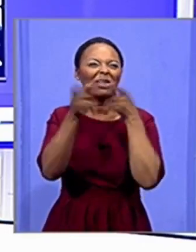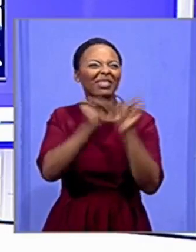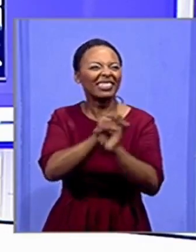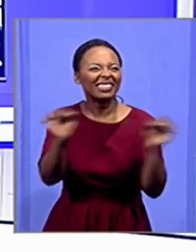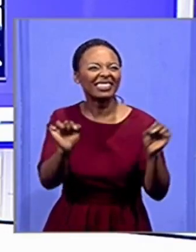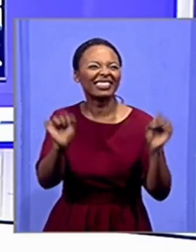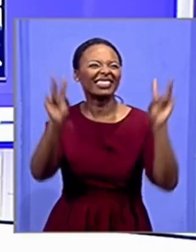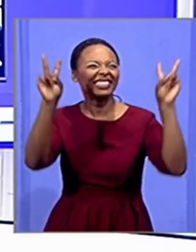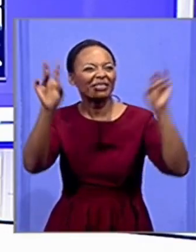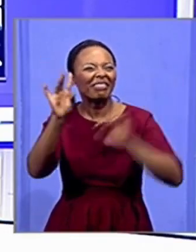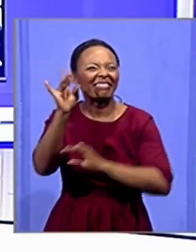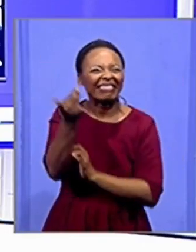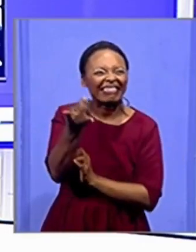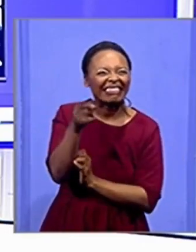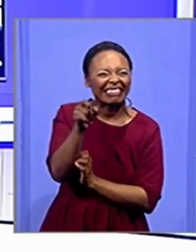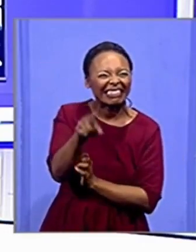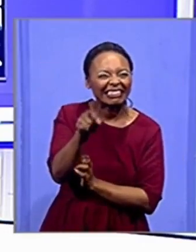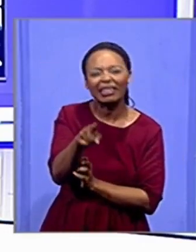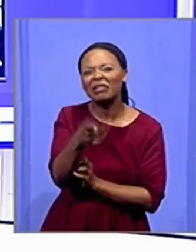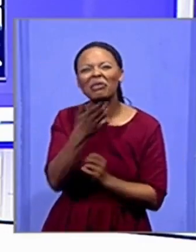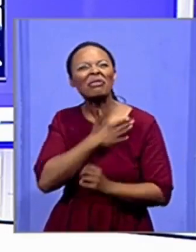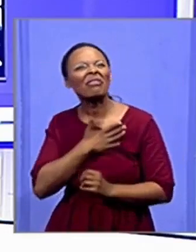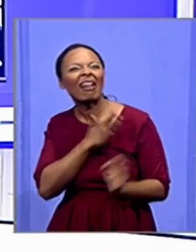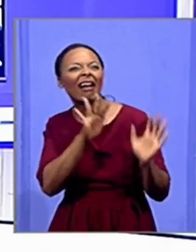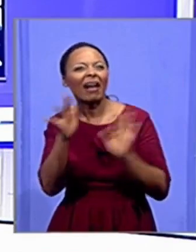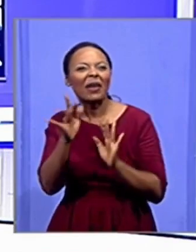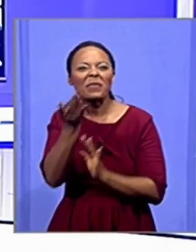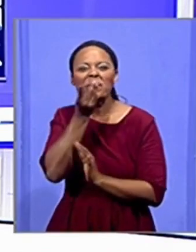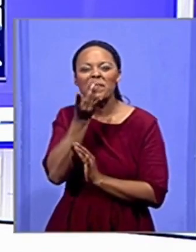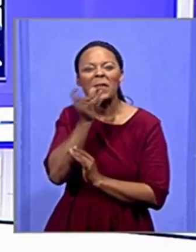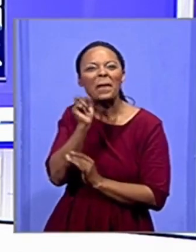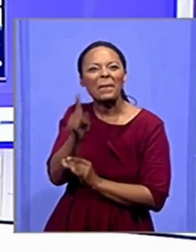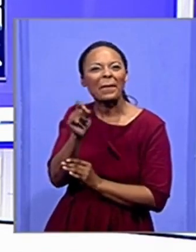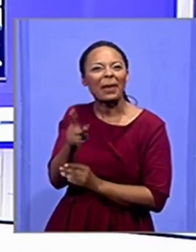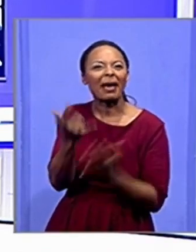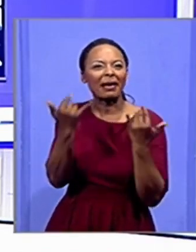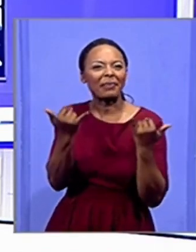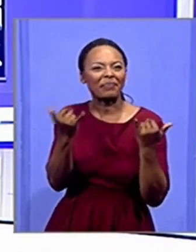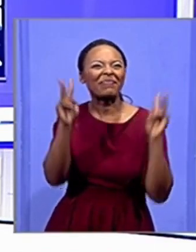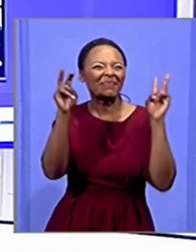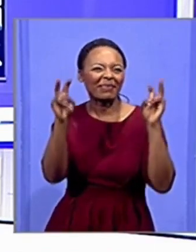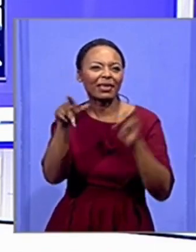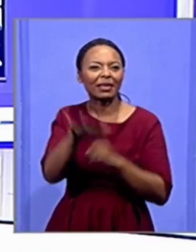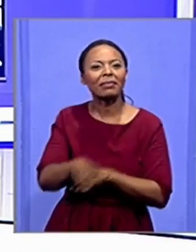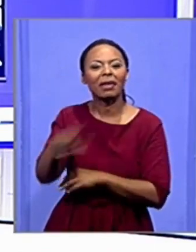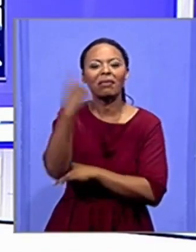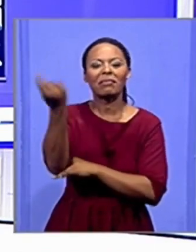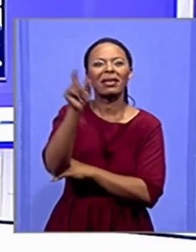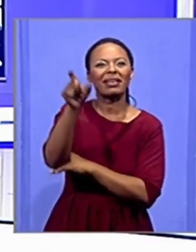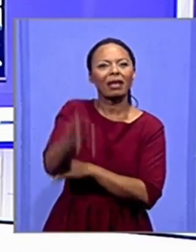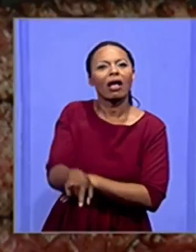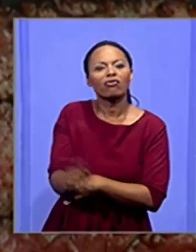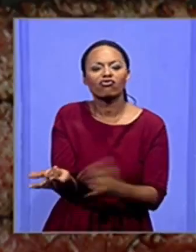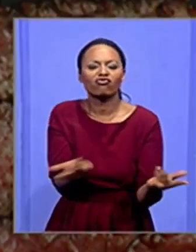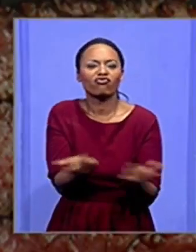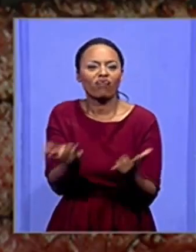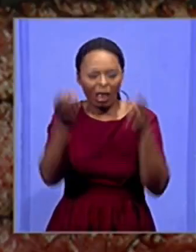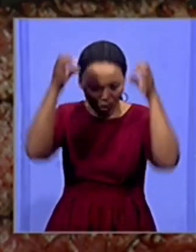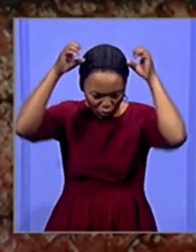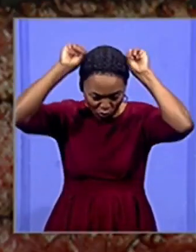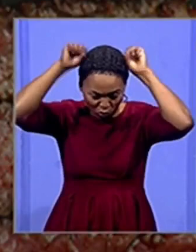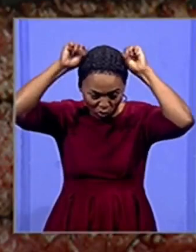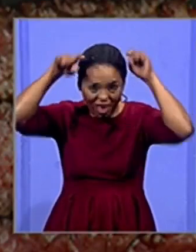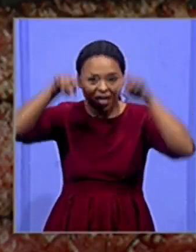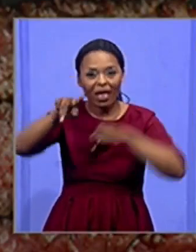lena ra botšiša gore maikutlo a gago ke afe godimo ga matsapa a molemirui wa dipokolo ka